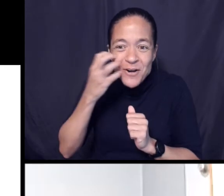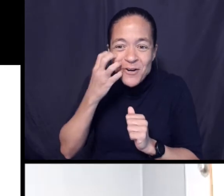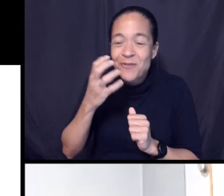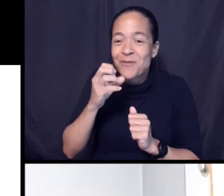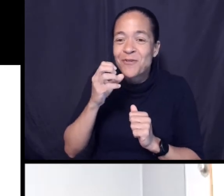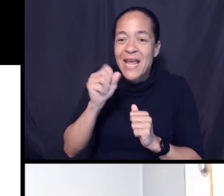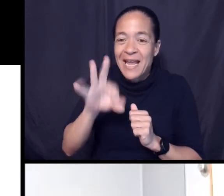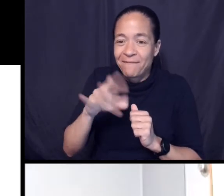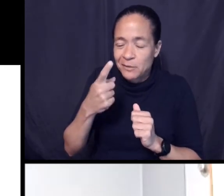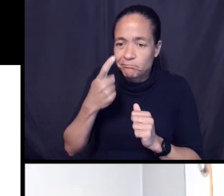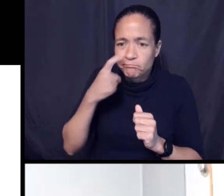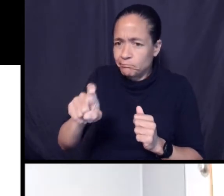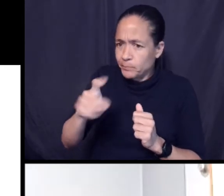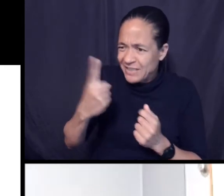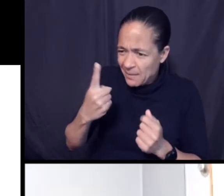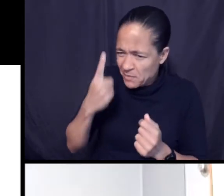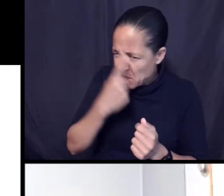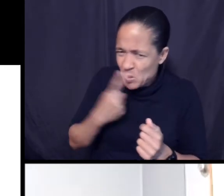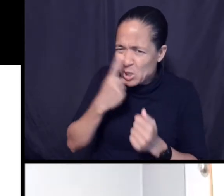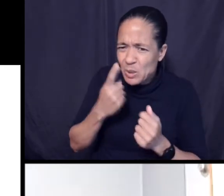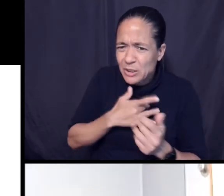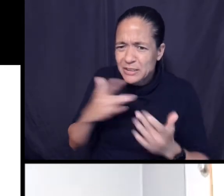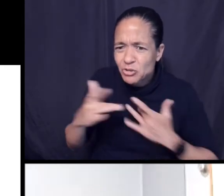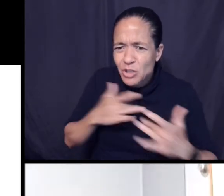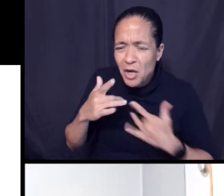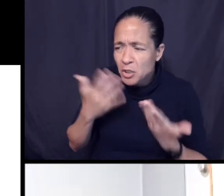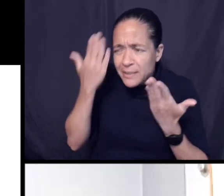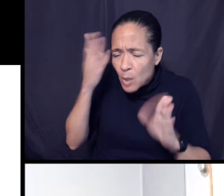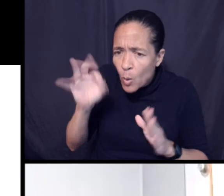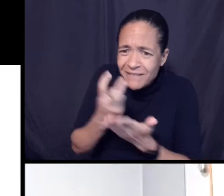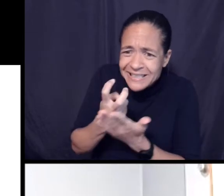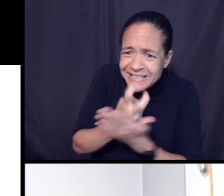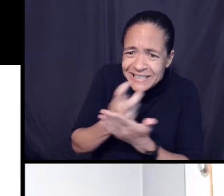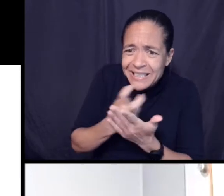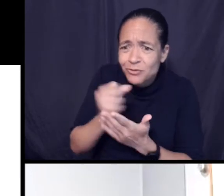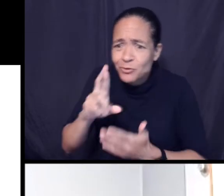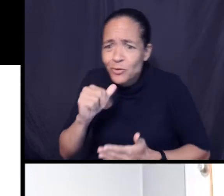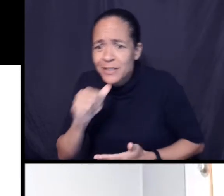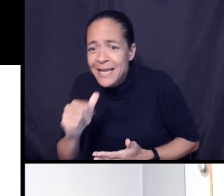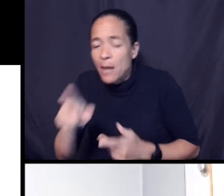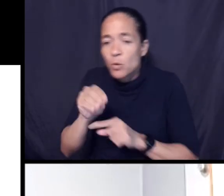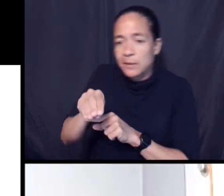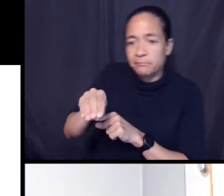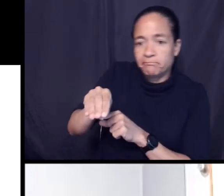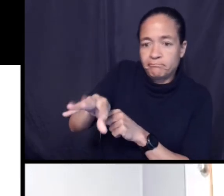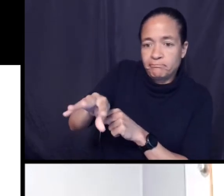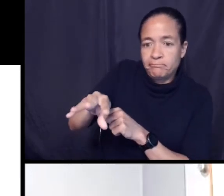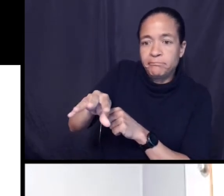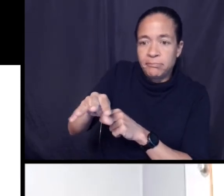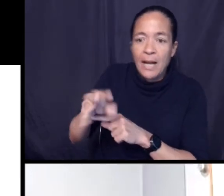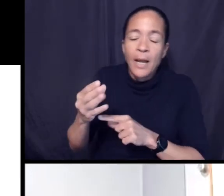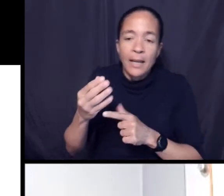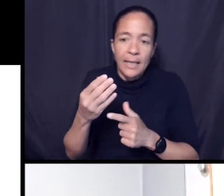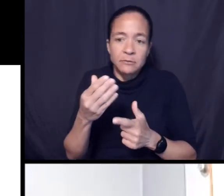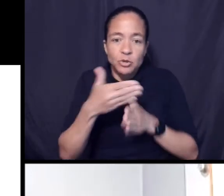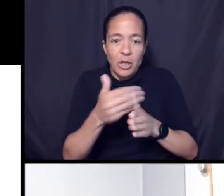with video. So if they see anything that looks concerning for seizures and the parents are not sure whether it's a seizure or not, they can always videotape it and share with